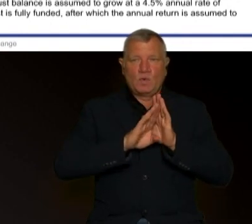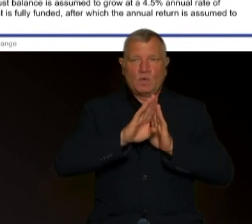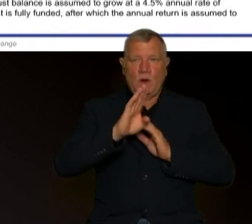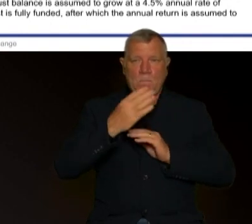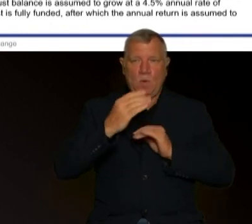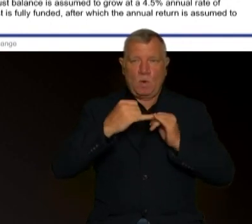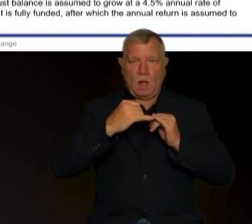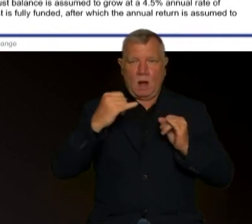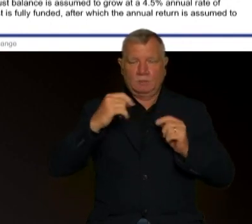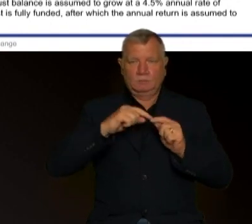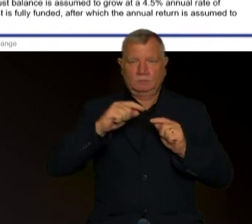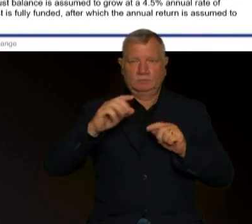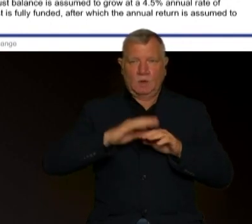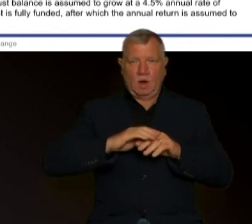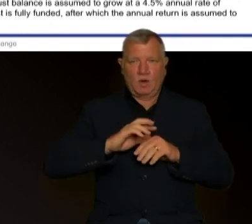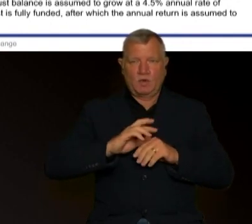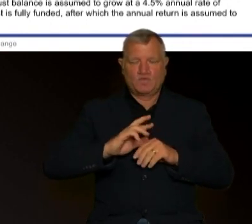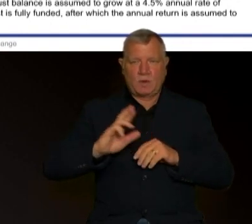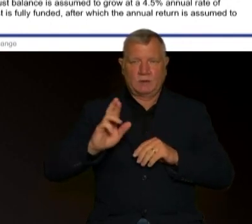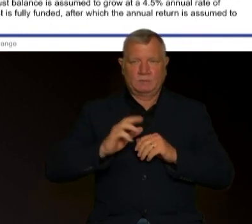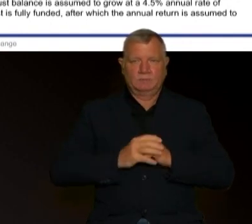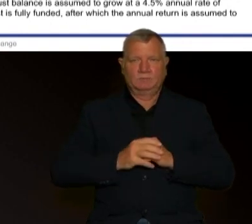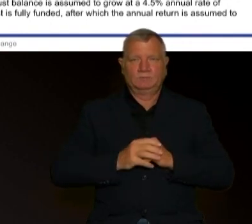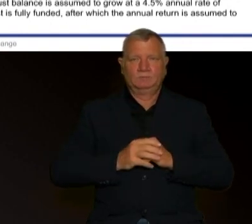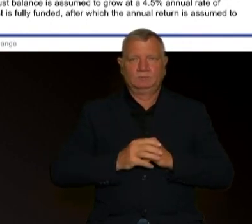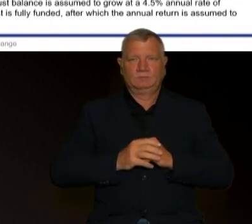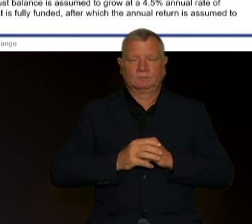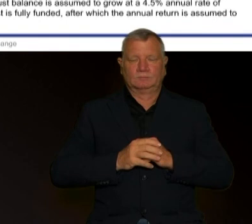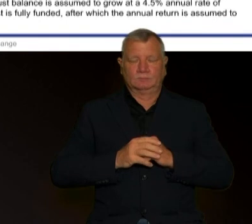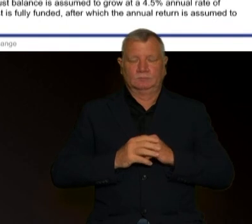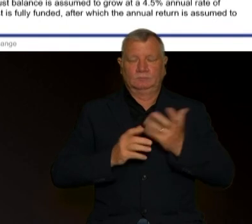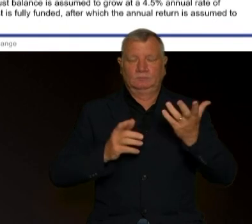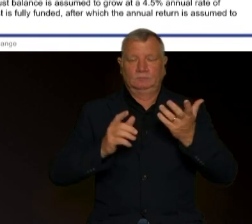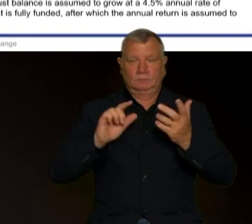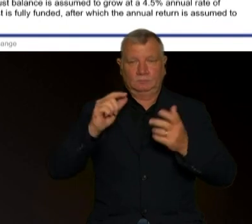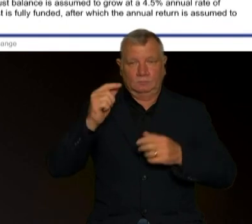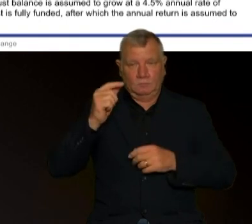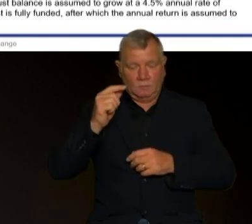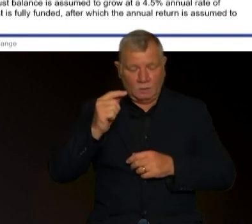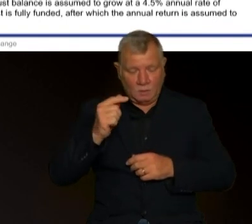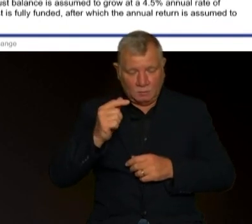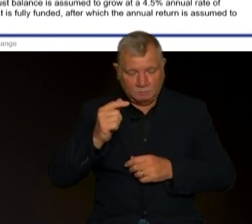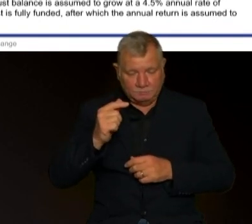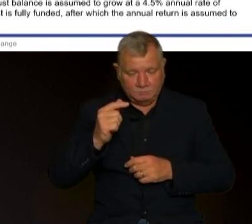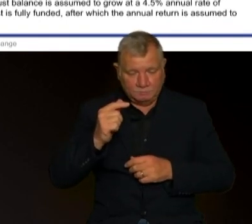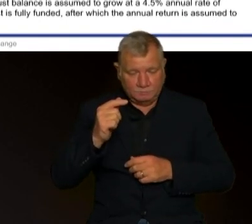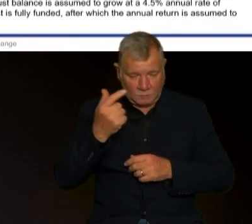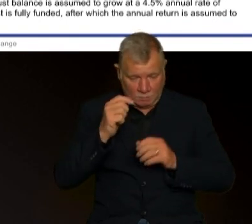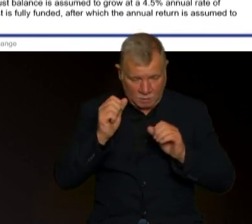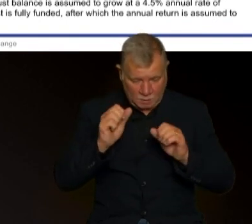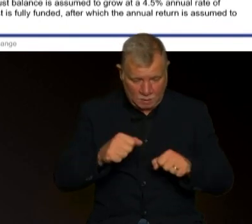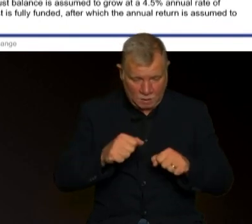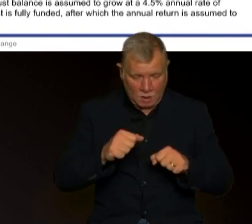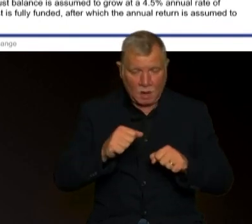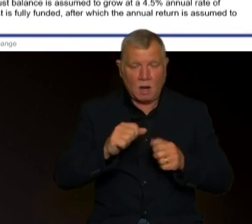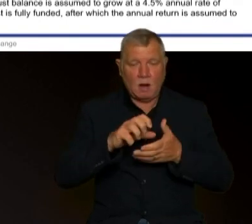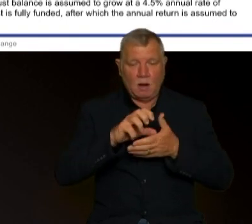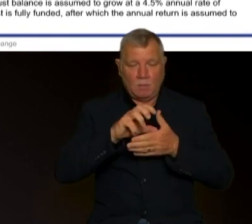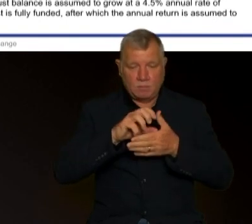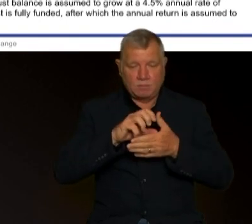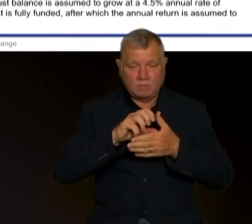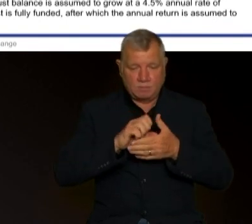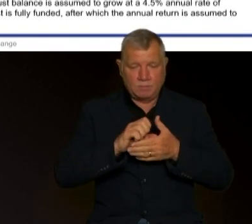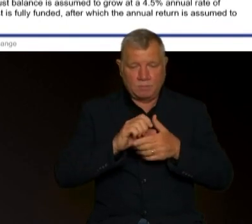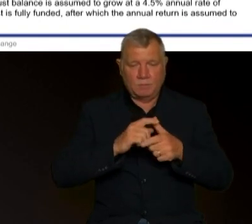blue line on the right. The government can, and is expected to, eventually draw down funds upon meeting